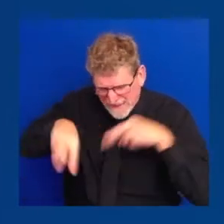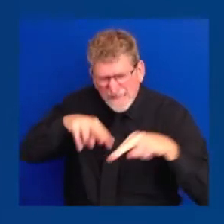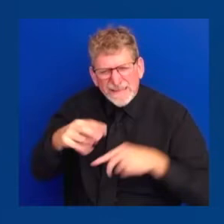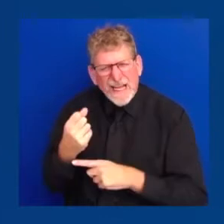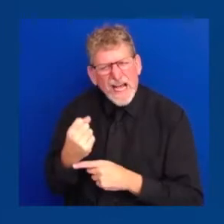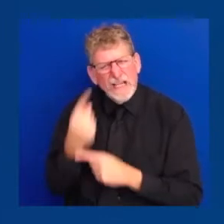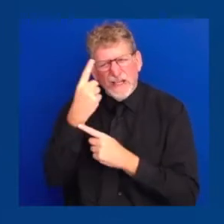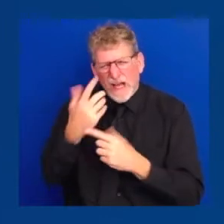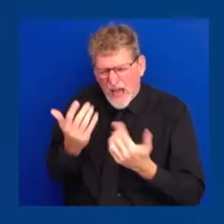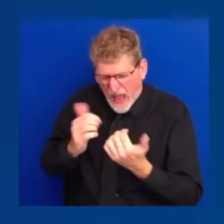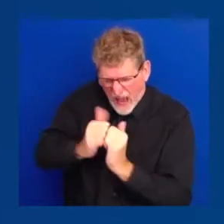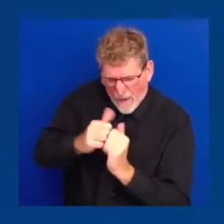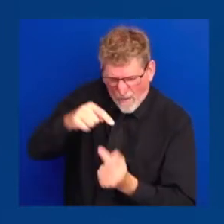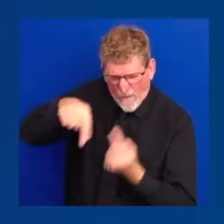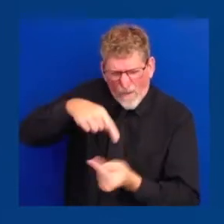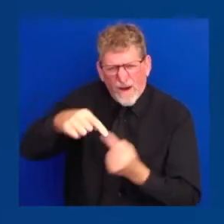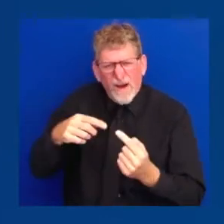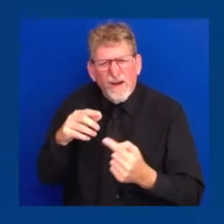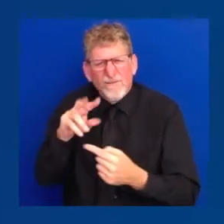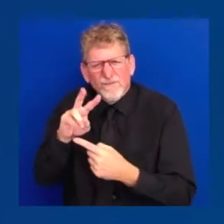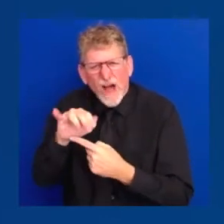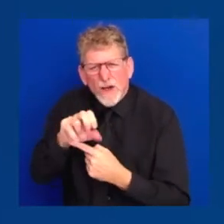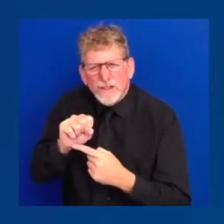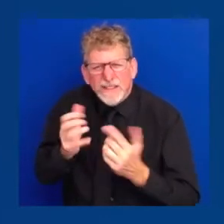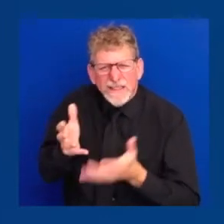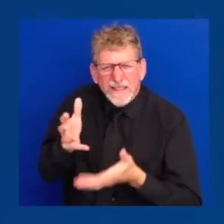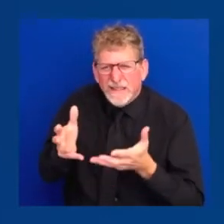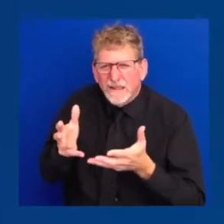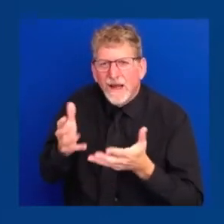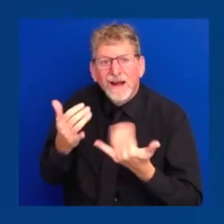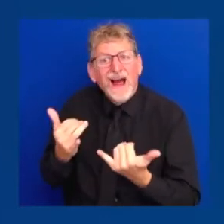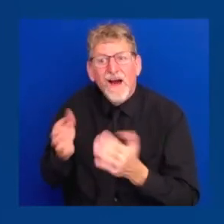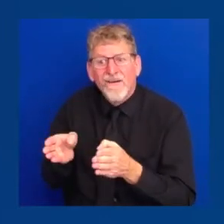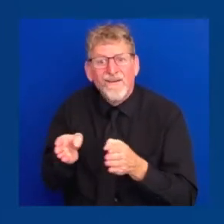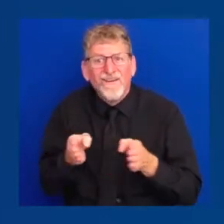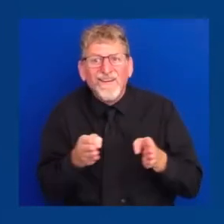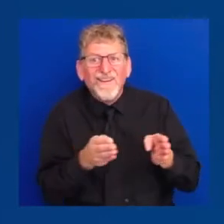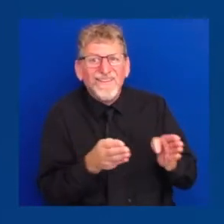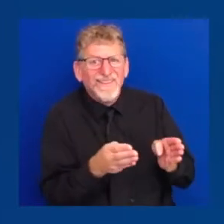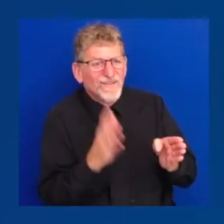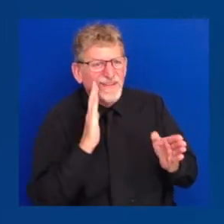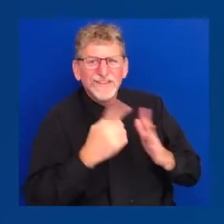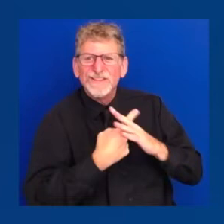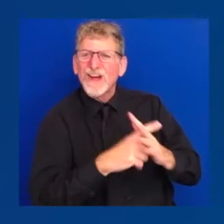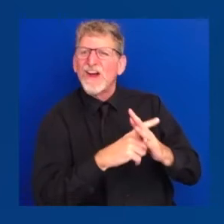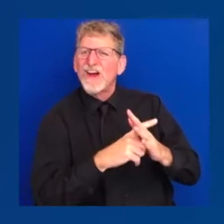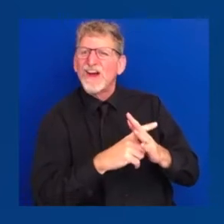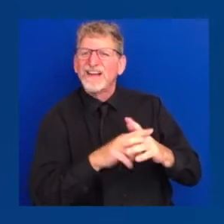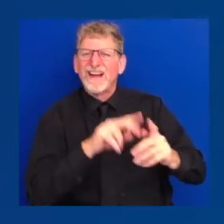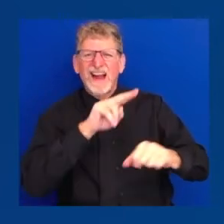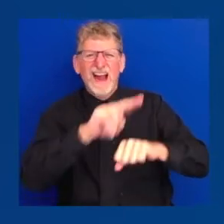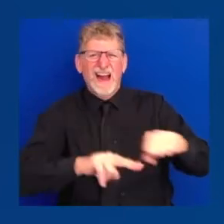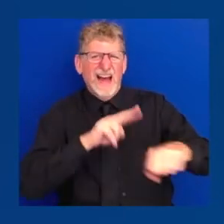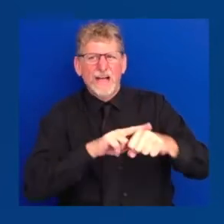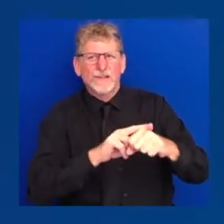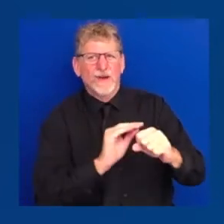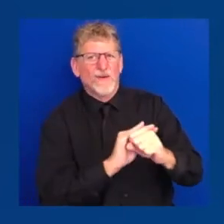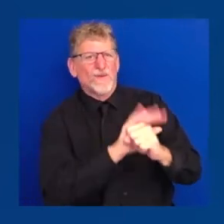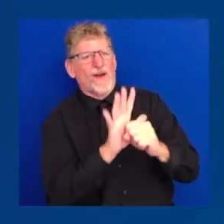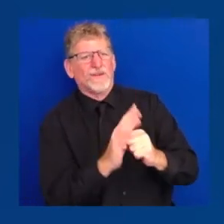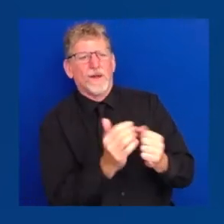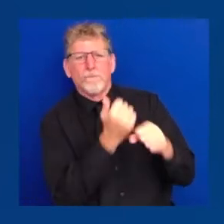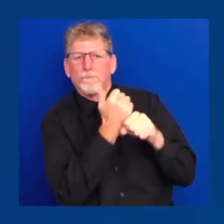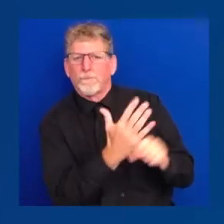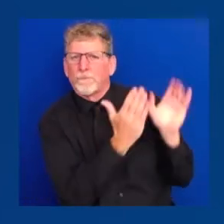into this next phase to execute President Biden's National COVID Preparedness Plan. Our mission remains to protect the health and well-being